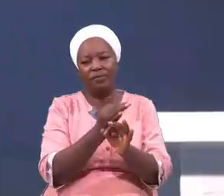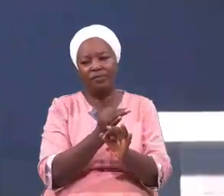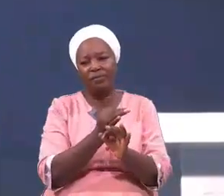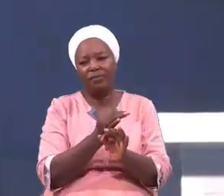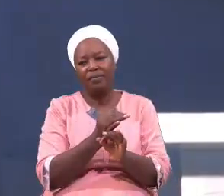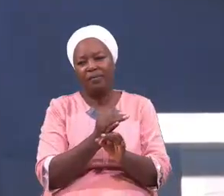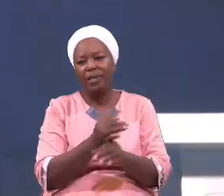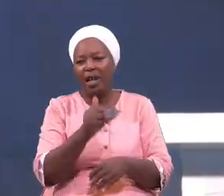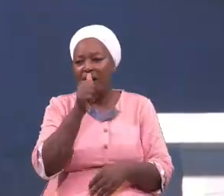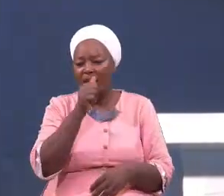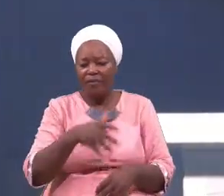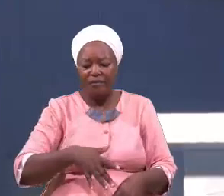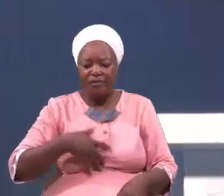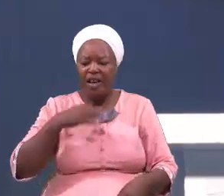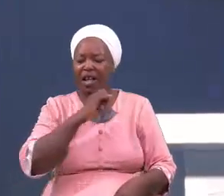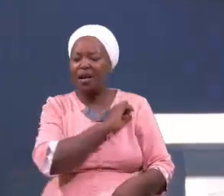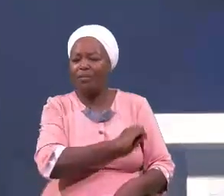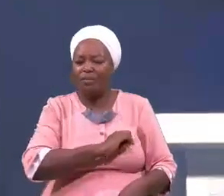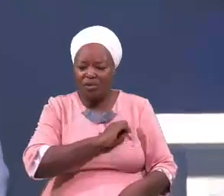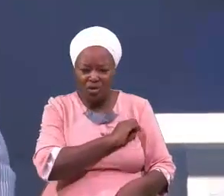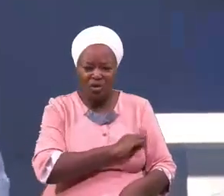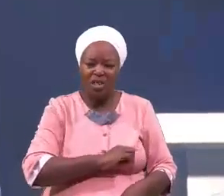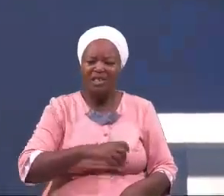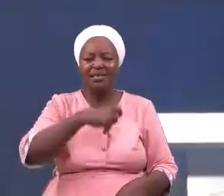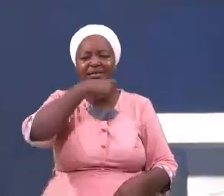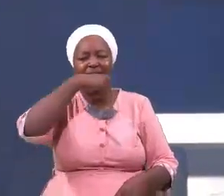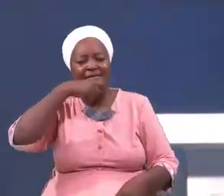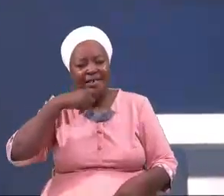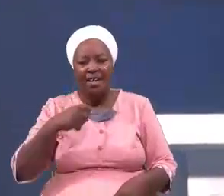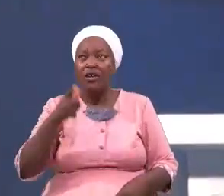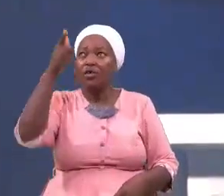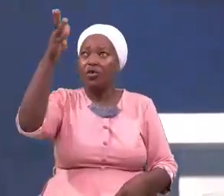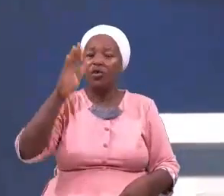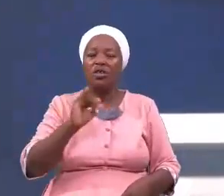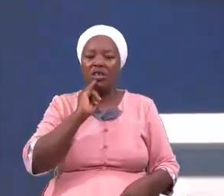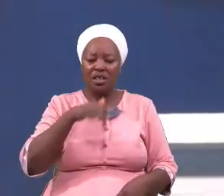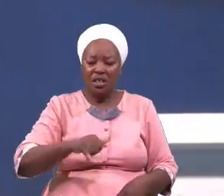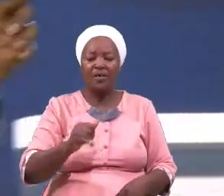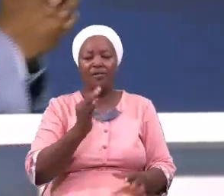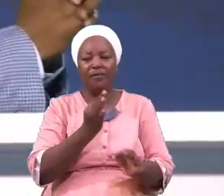I'm feeling emotionally drained. God is still faithful.